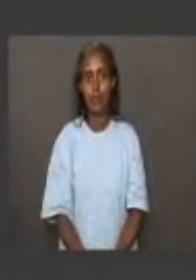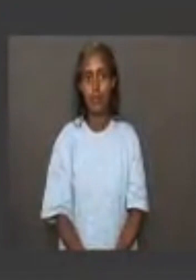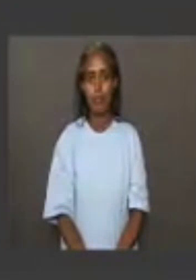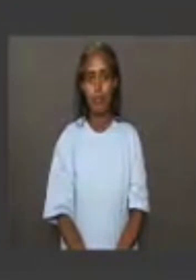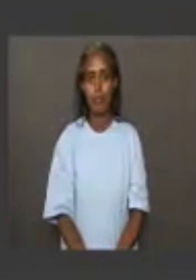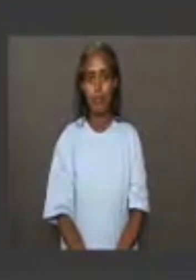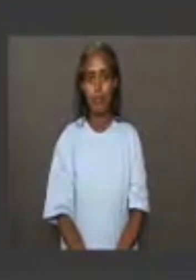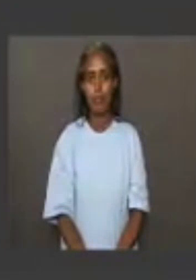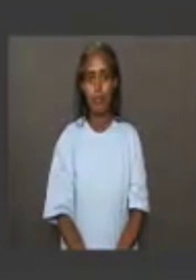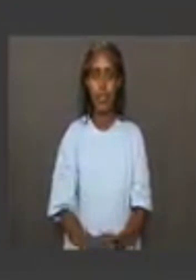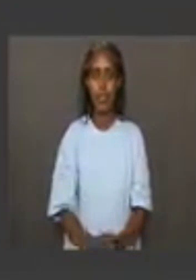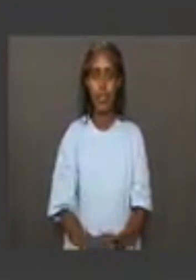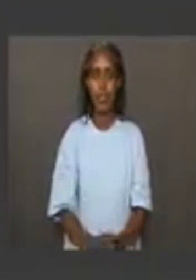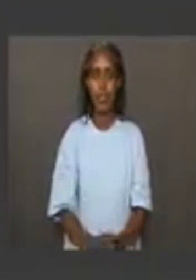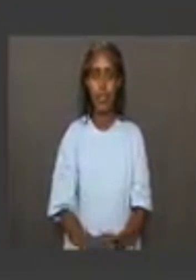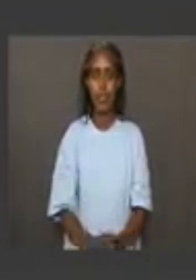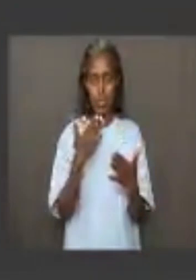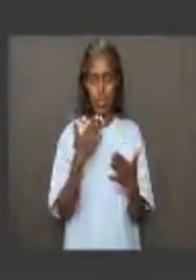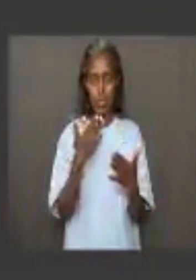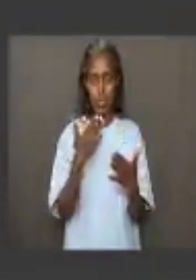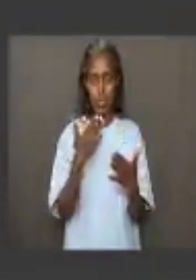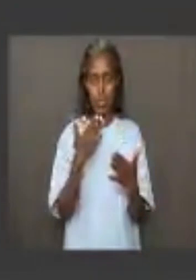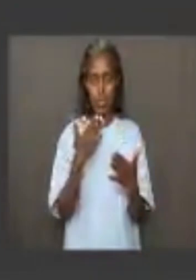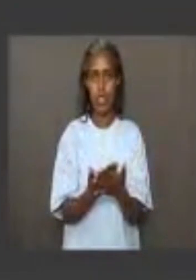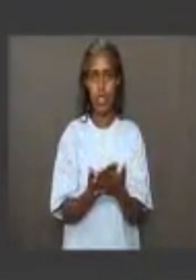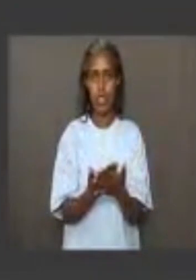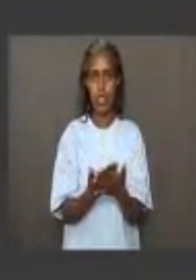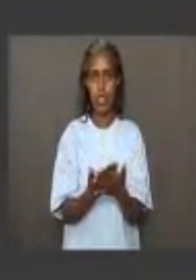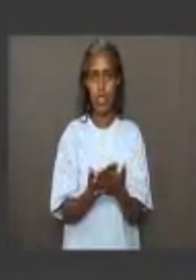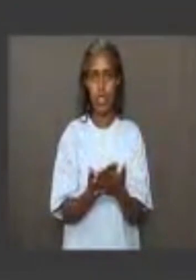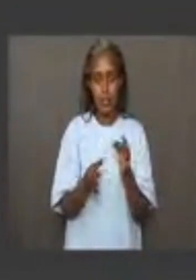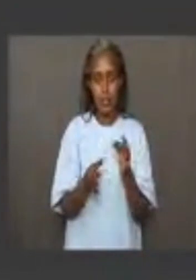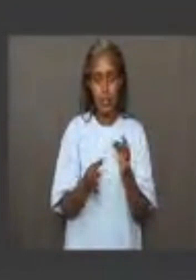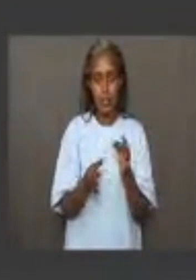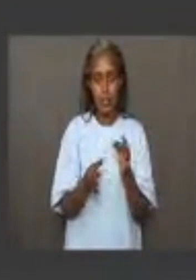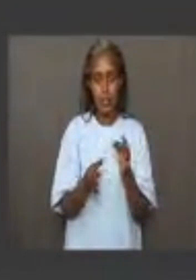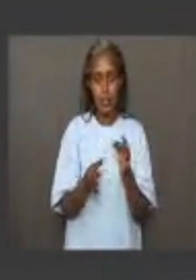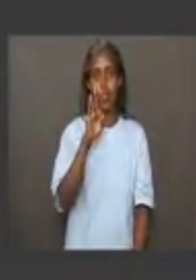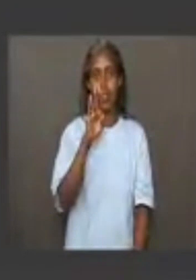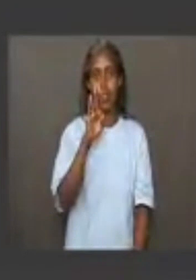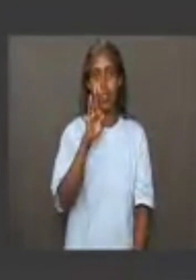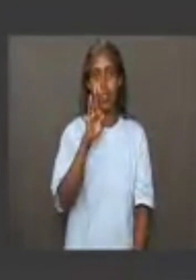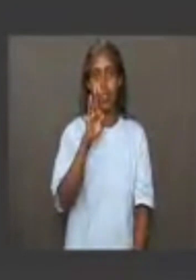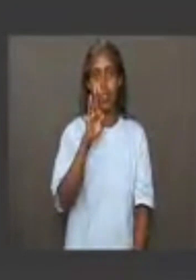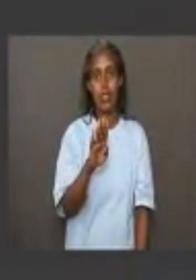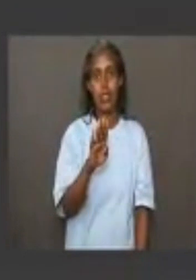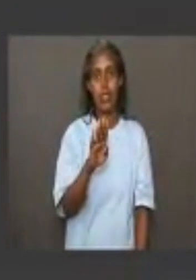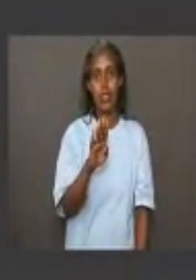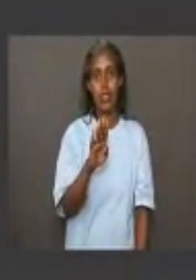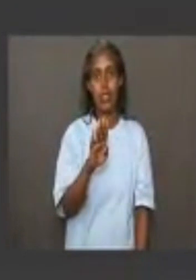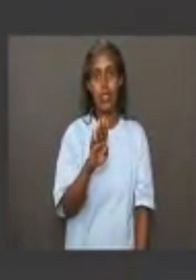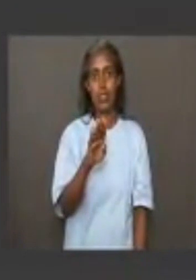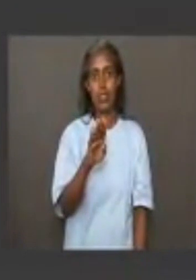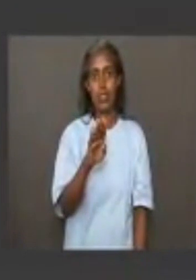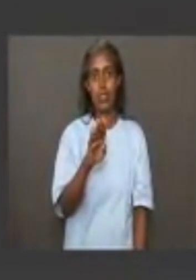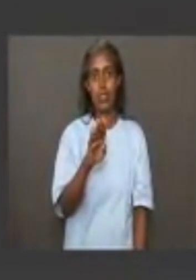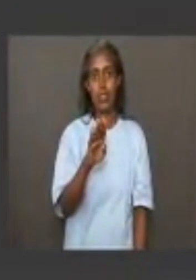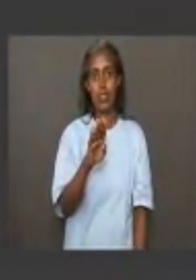In general, if B belongs to the set